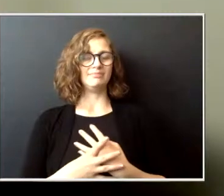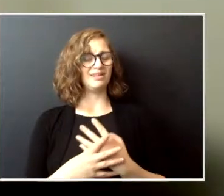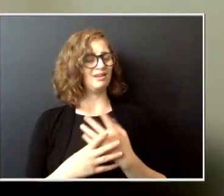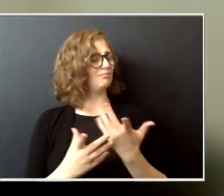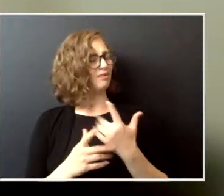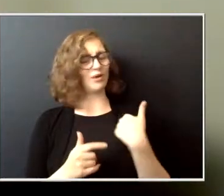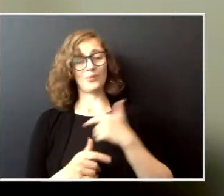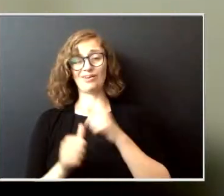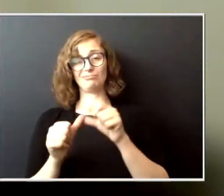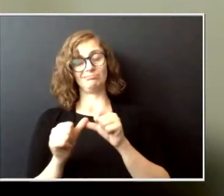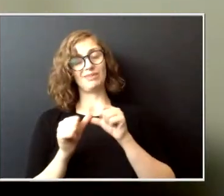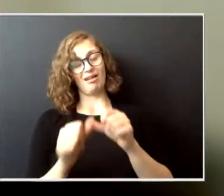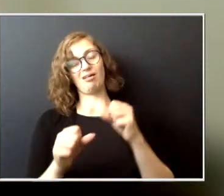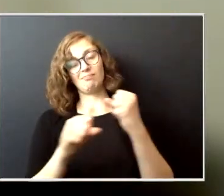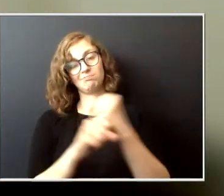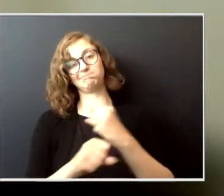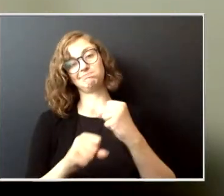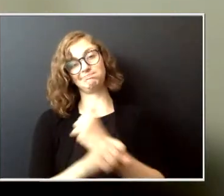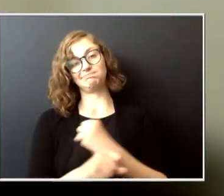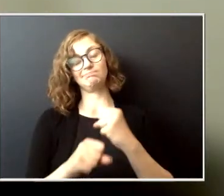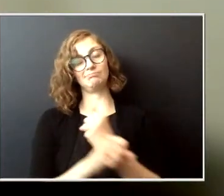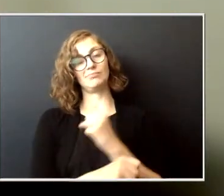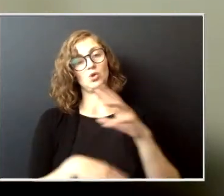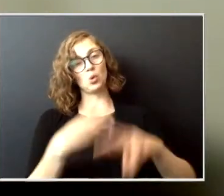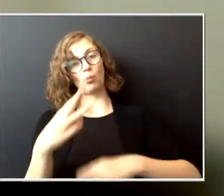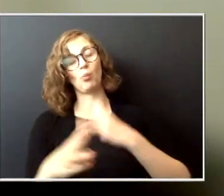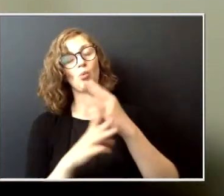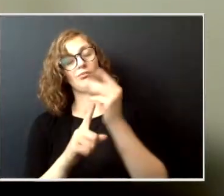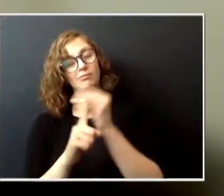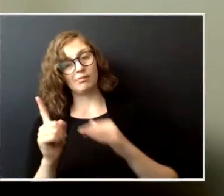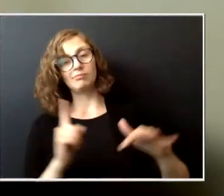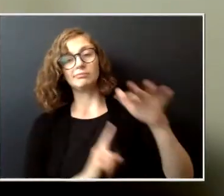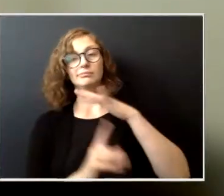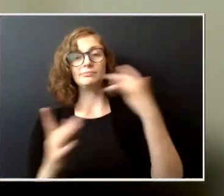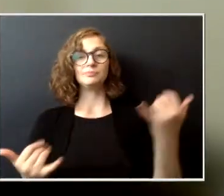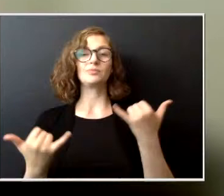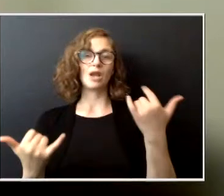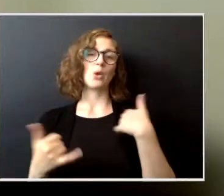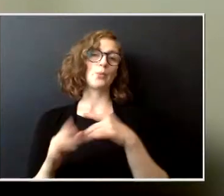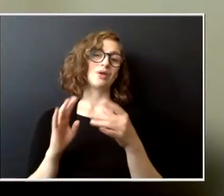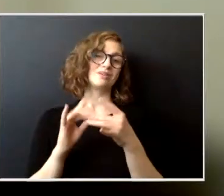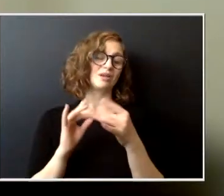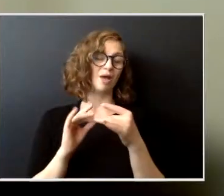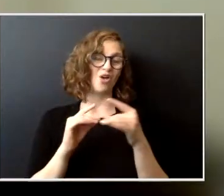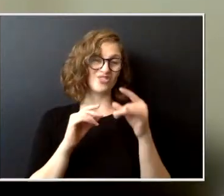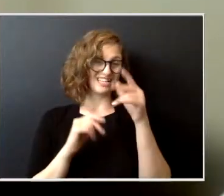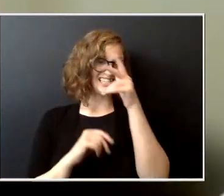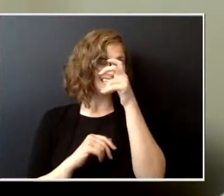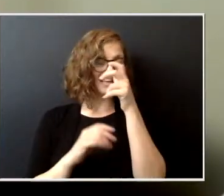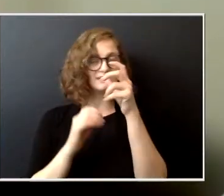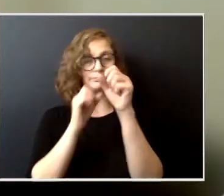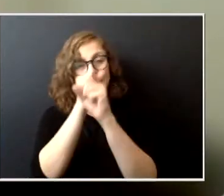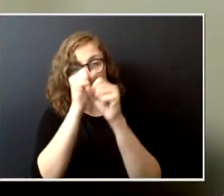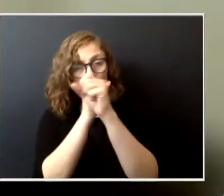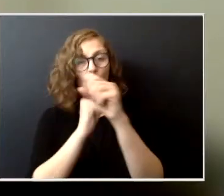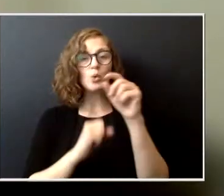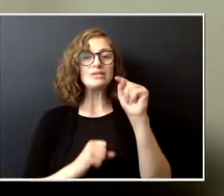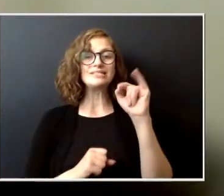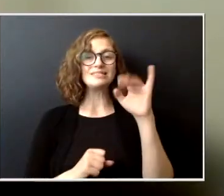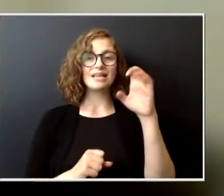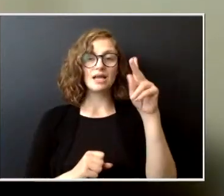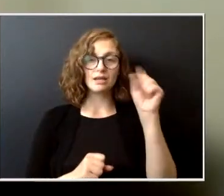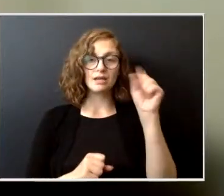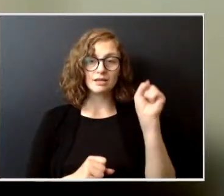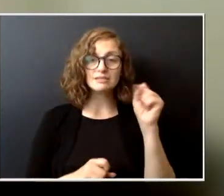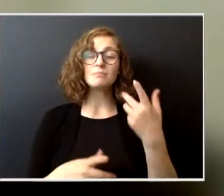currently right now we're speaking about these insect vectors, these ticks and these mosquitoes, but we